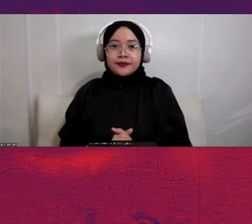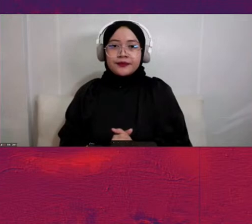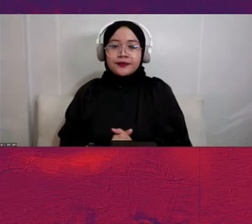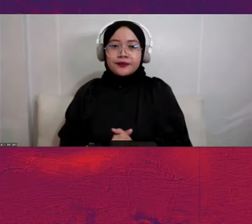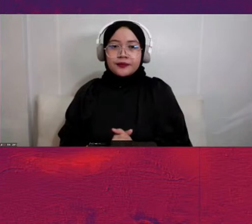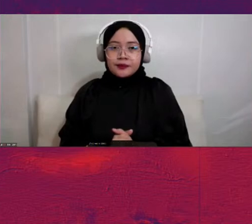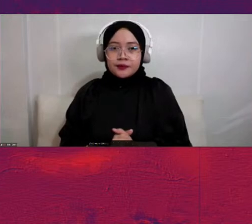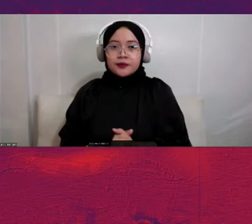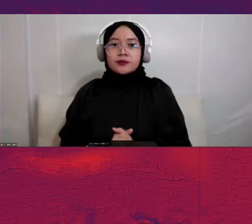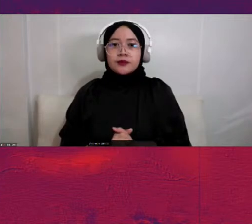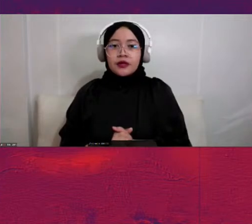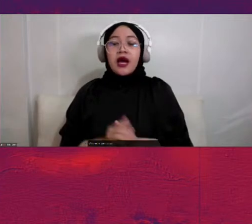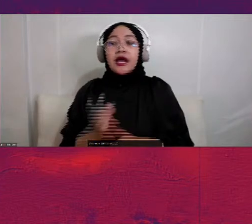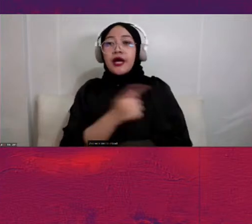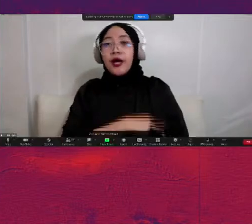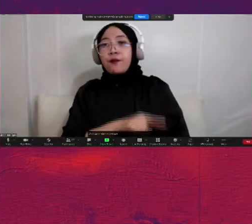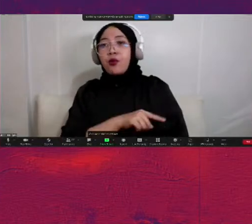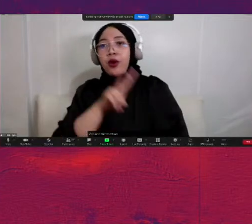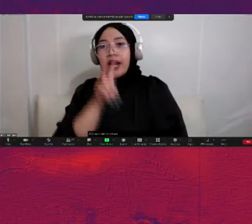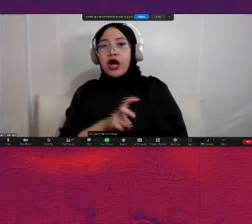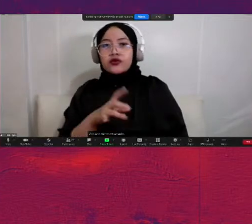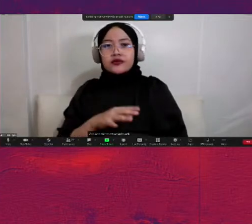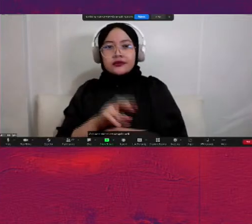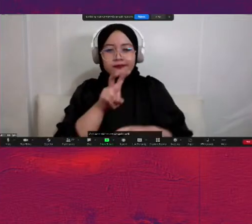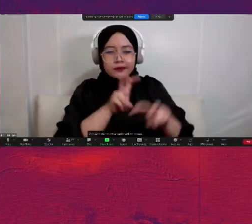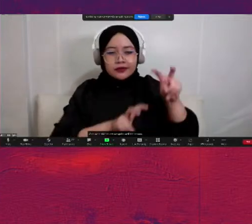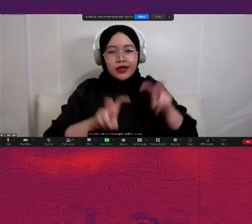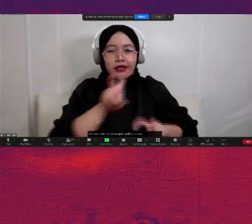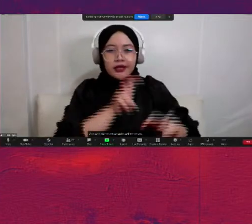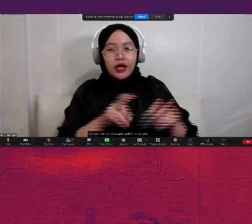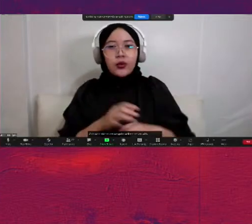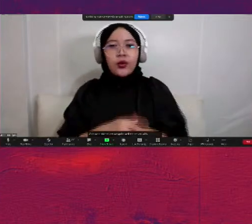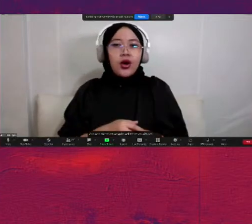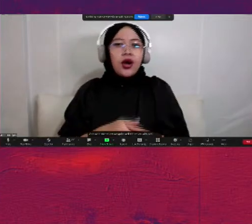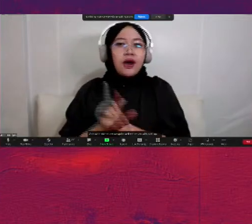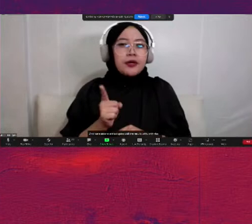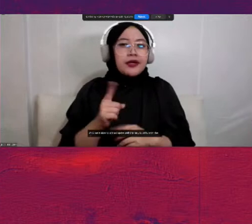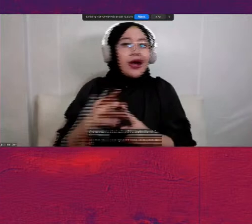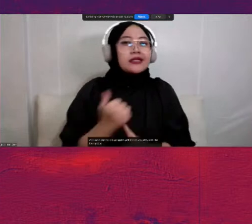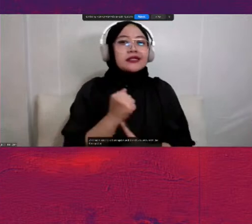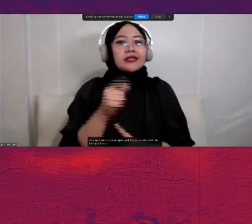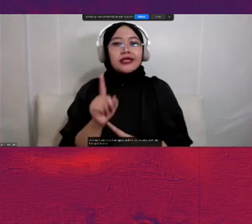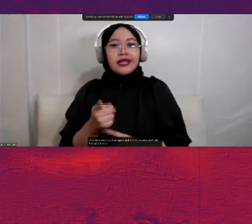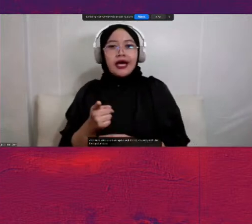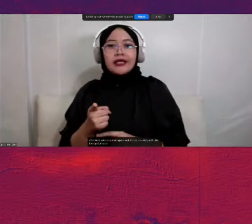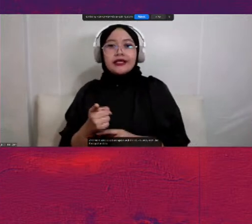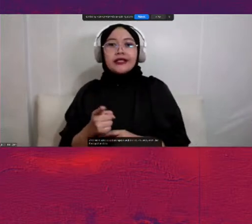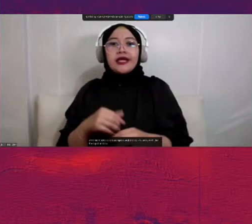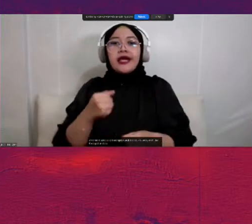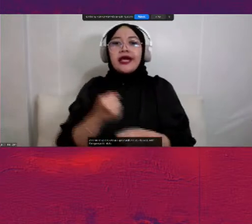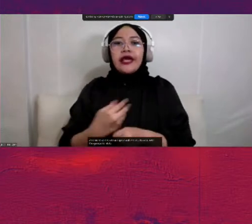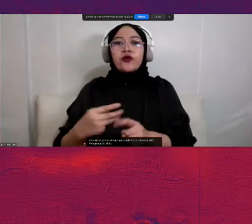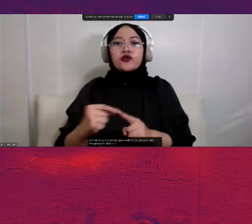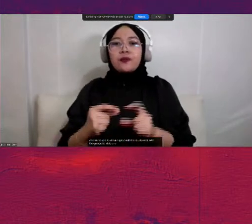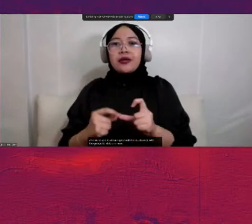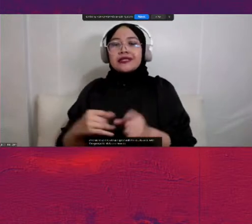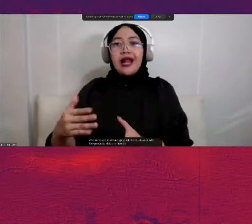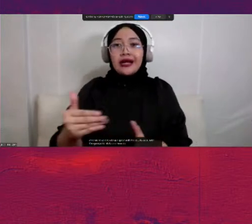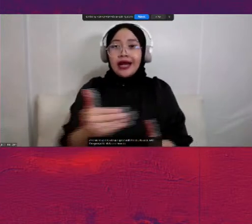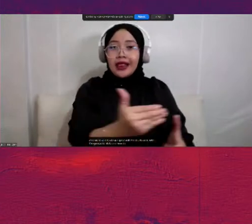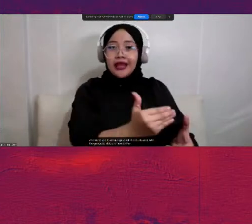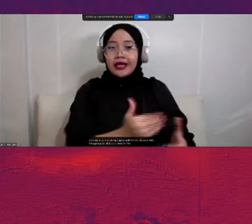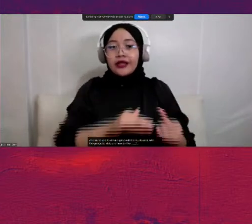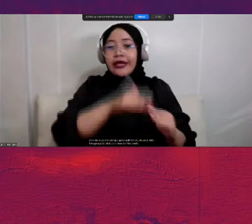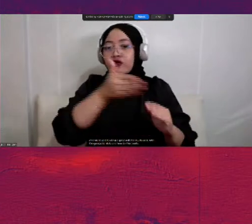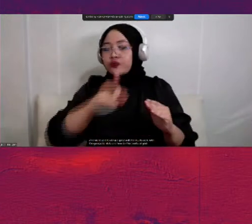And we're able to track quite well the results with the geospatial data and how far